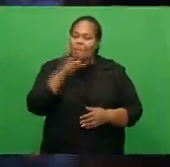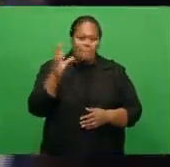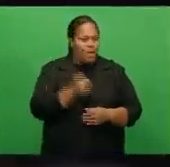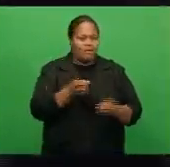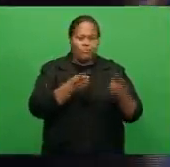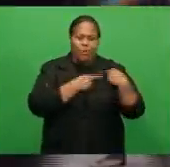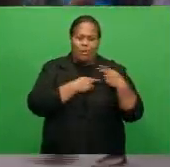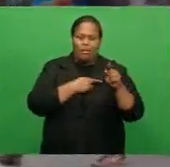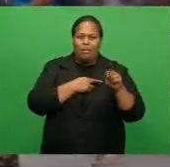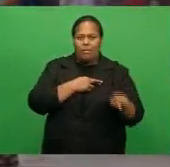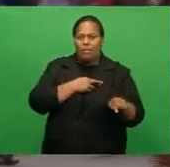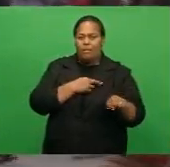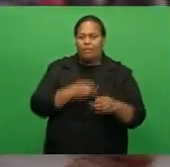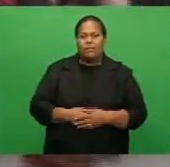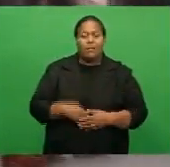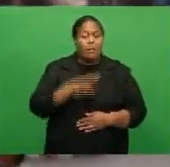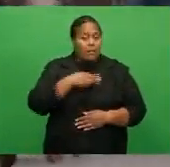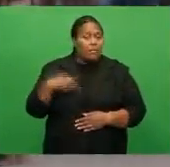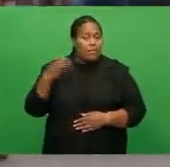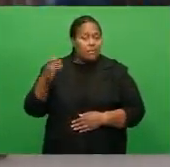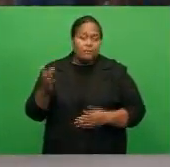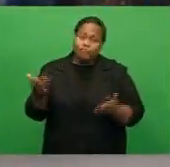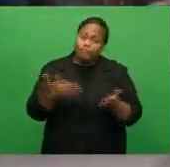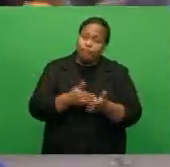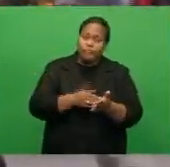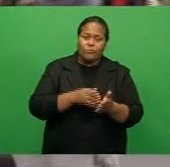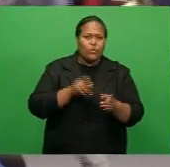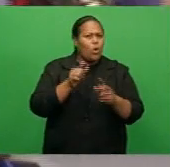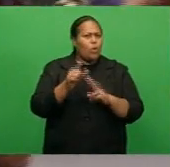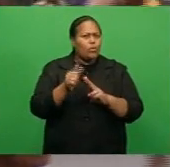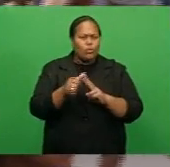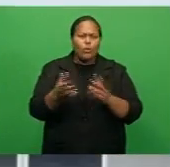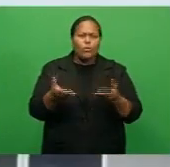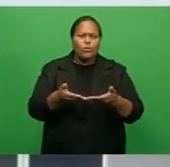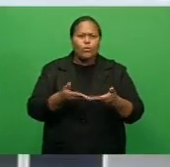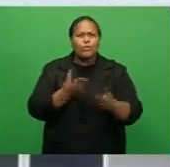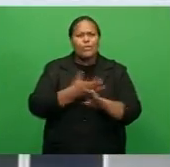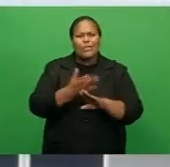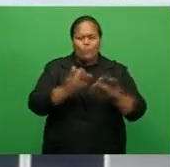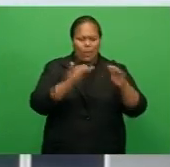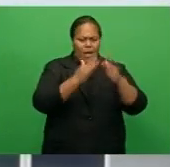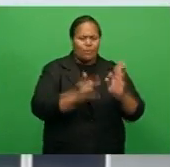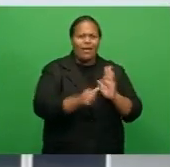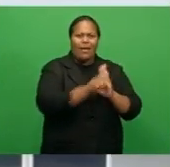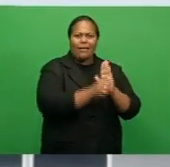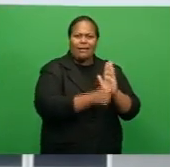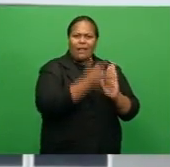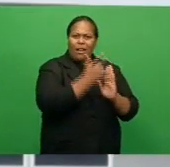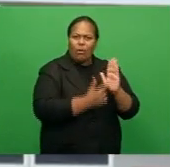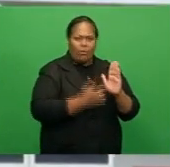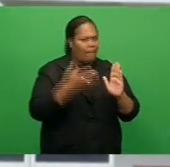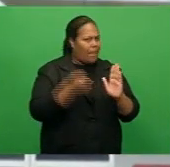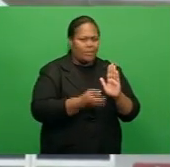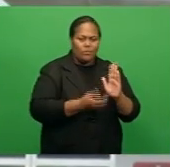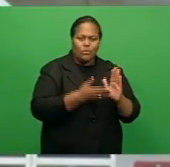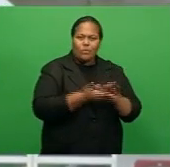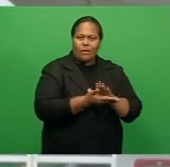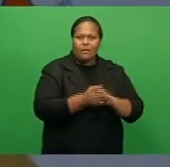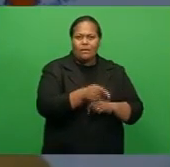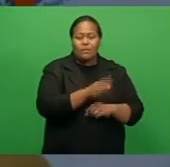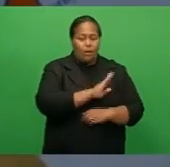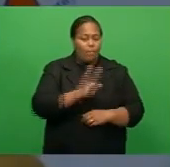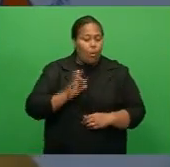The minister adds they will also introduce a new Housing Act to strengthen the legal framework within the housing sector. The board has been